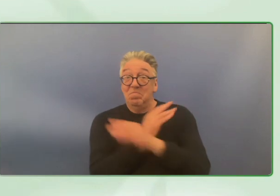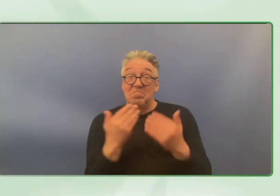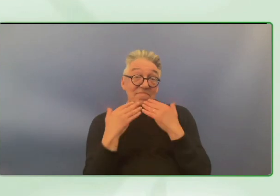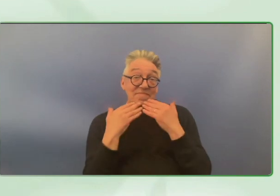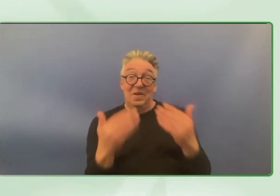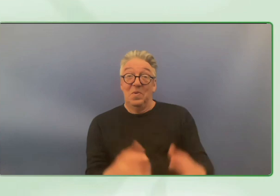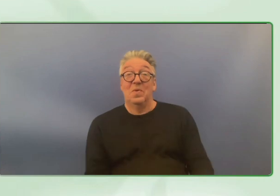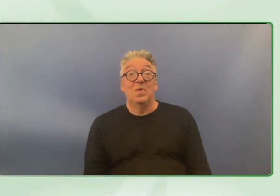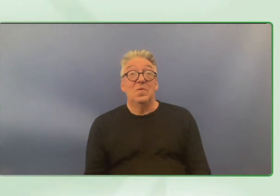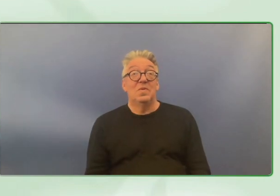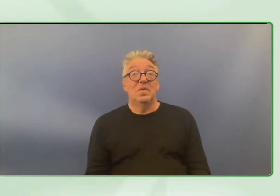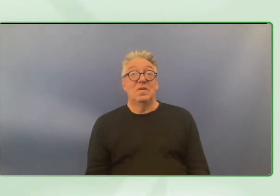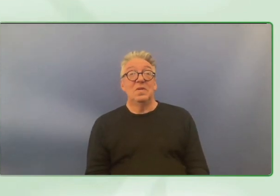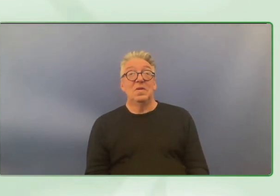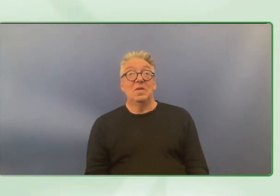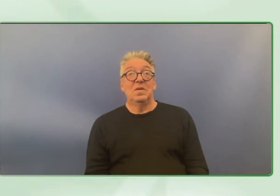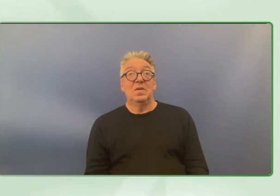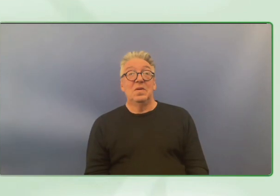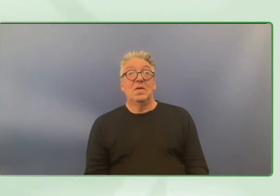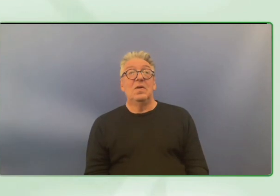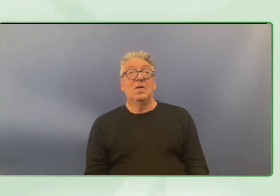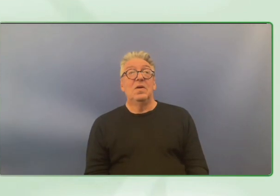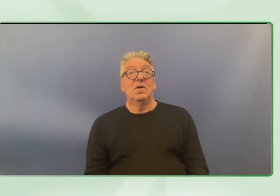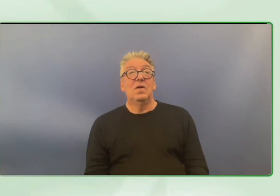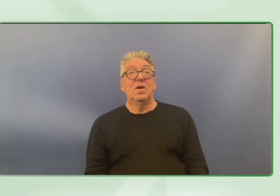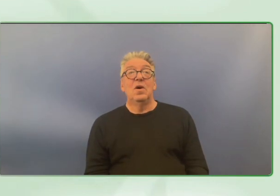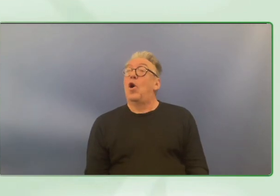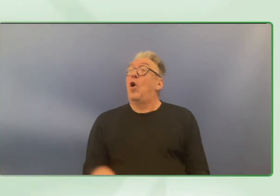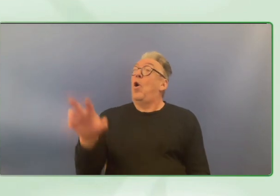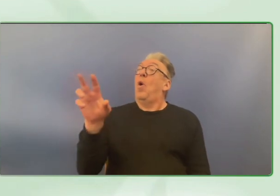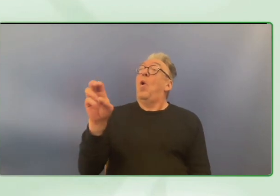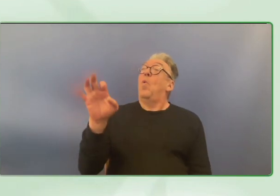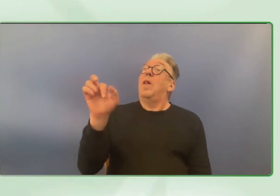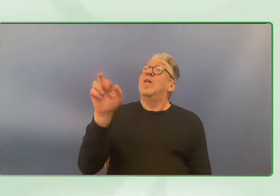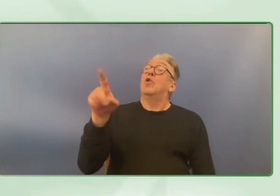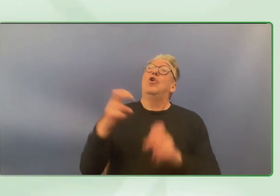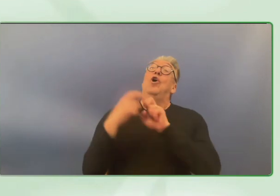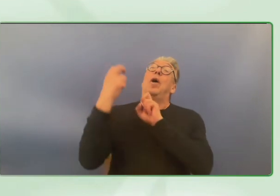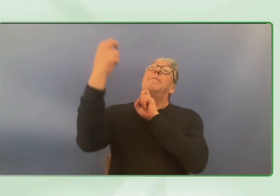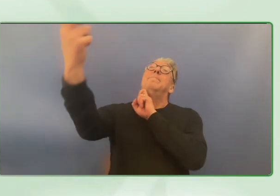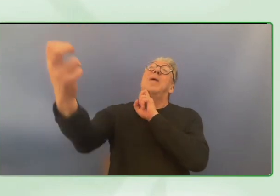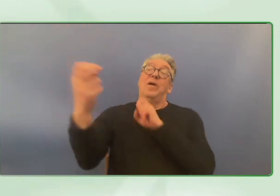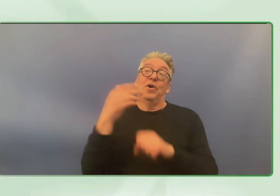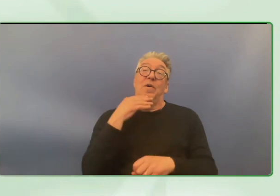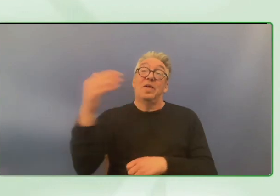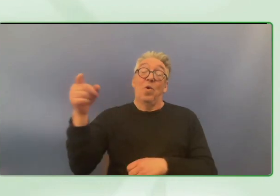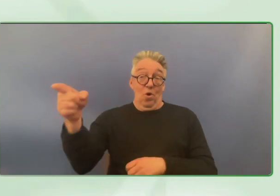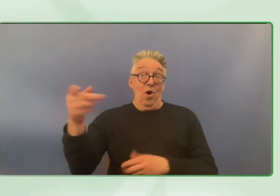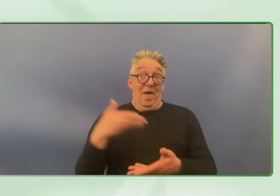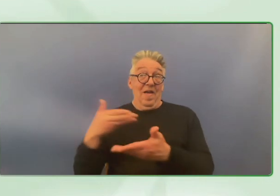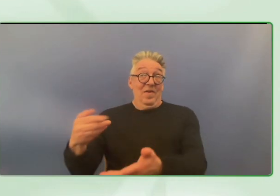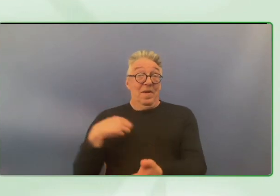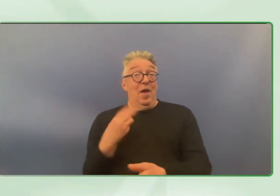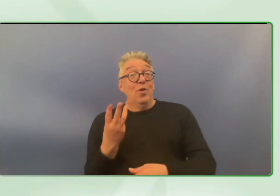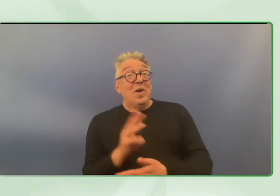Speaking of thanking you, I'd like to thank Wilford, who's all the way in the back, for inviting me 3 weeks ago to come. It